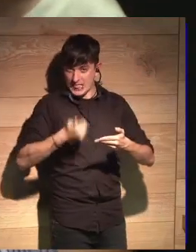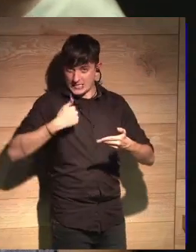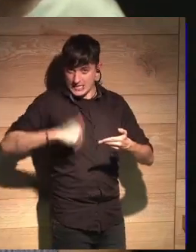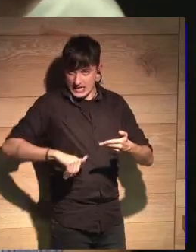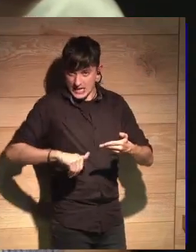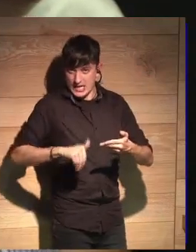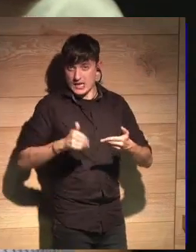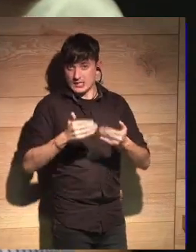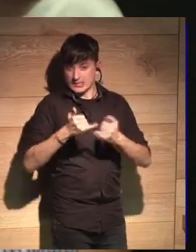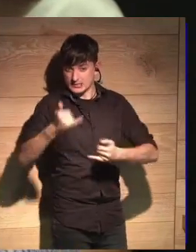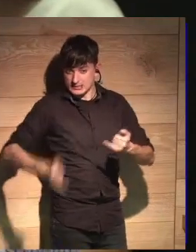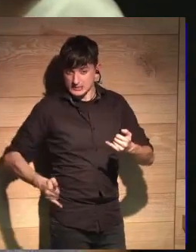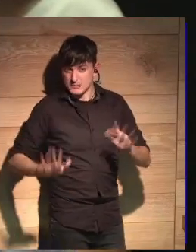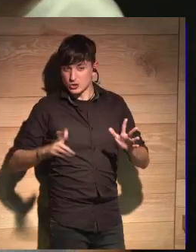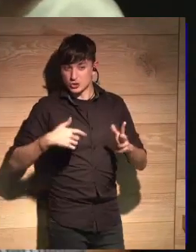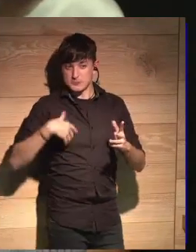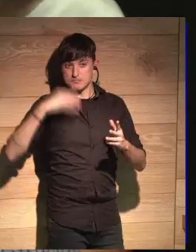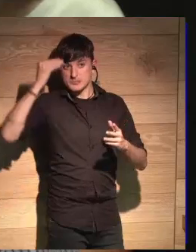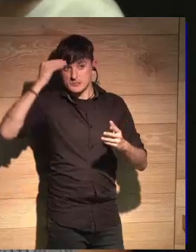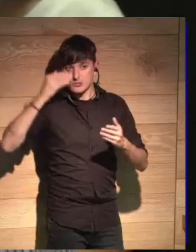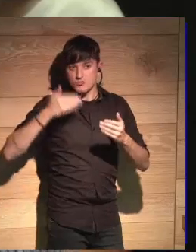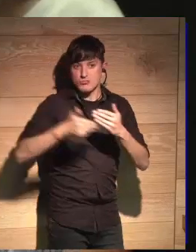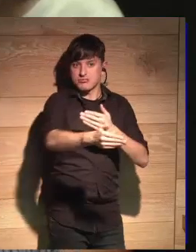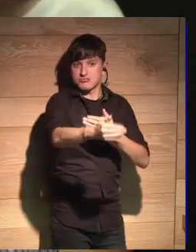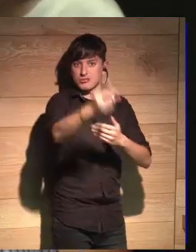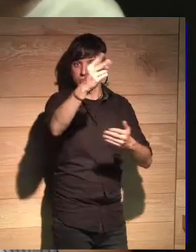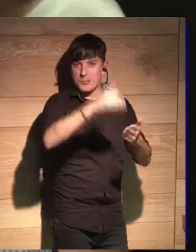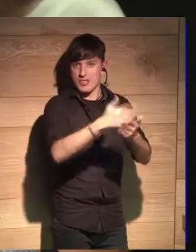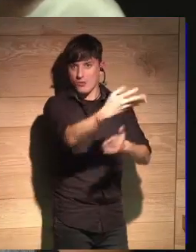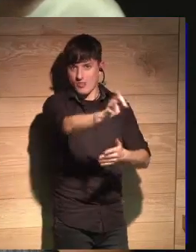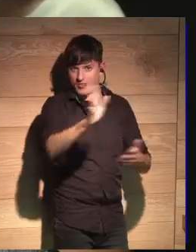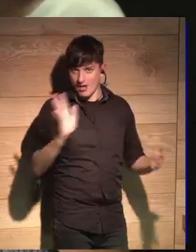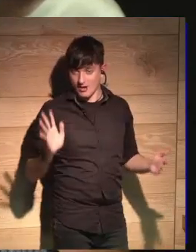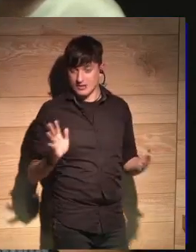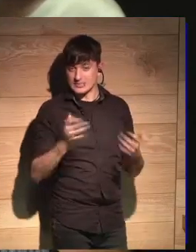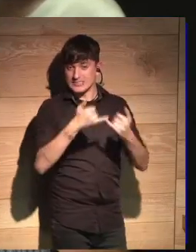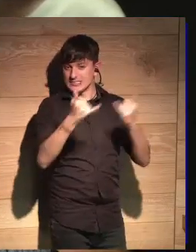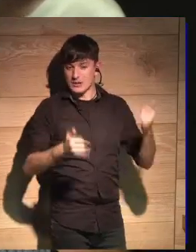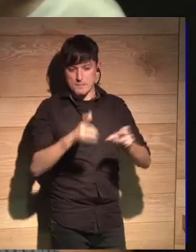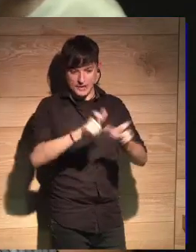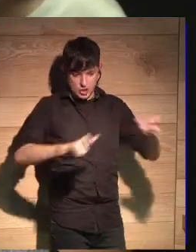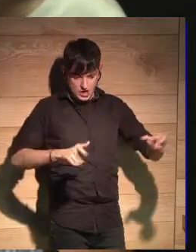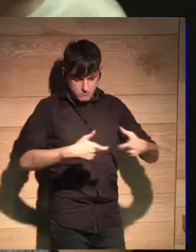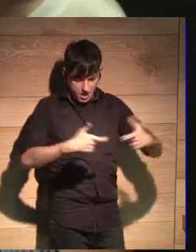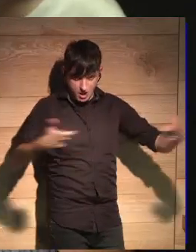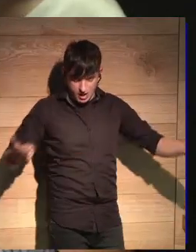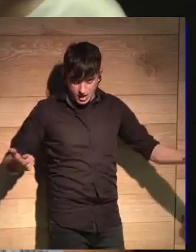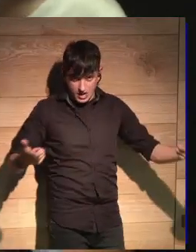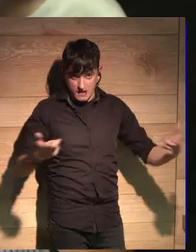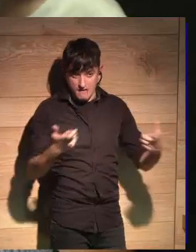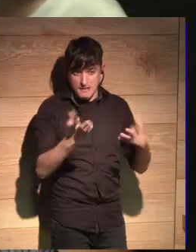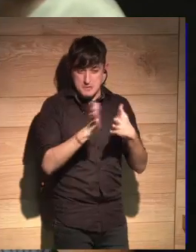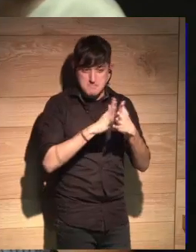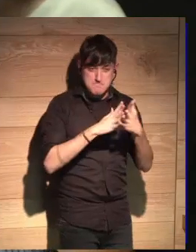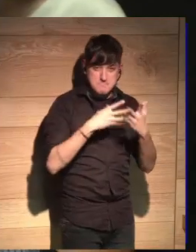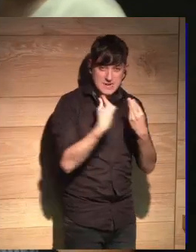deals with short-term crisis, perhaps, and the crisis I'm thinking about for the 2050, for example, are the growth of population,